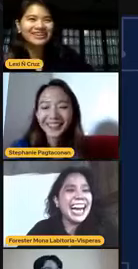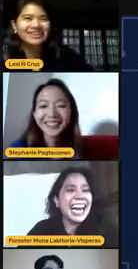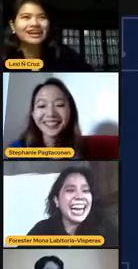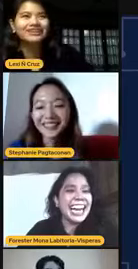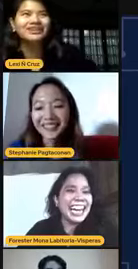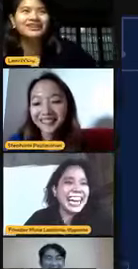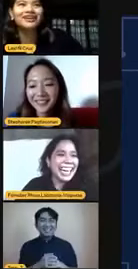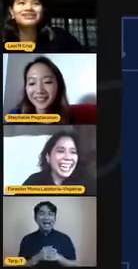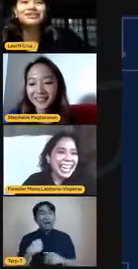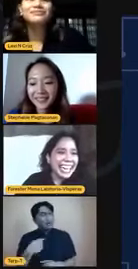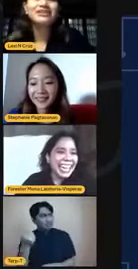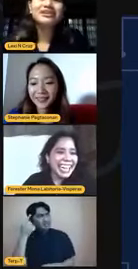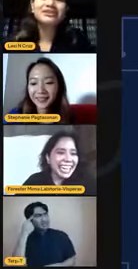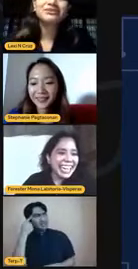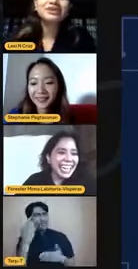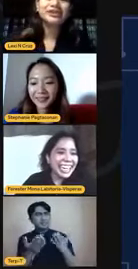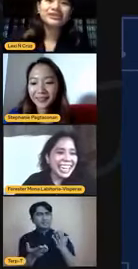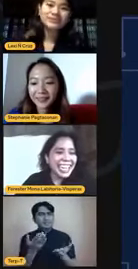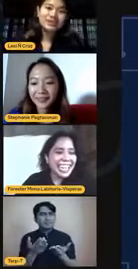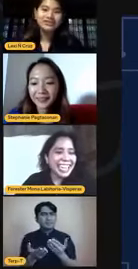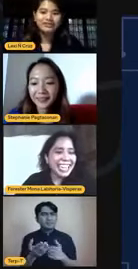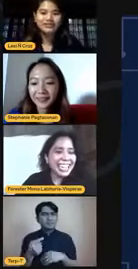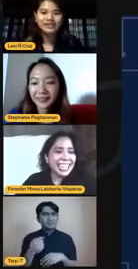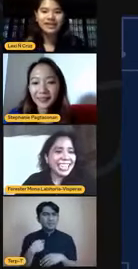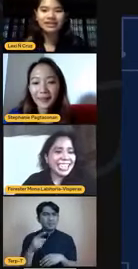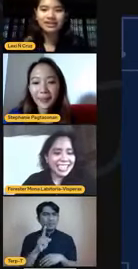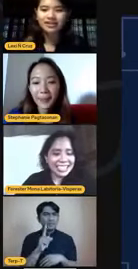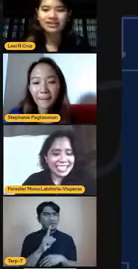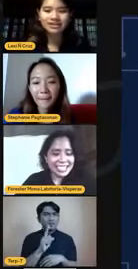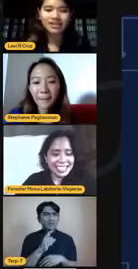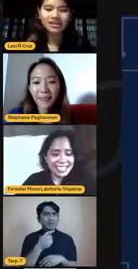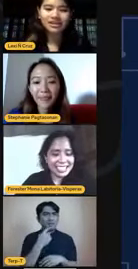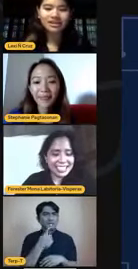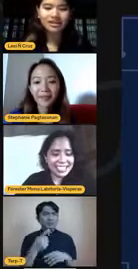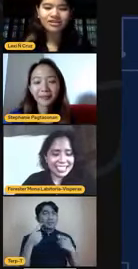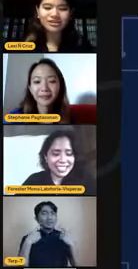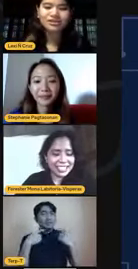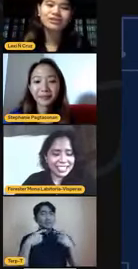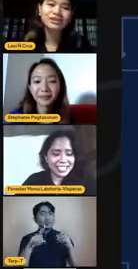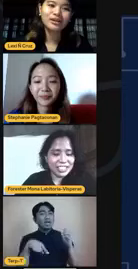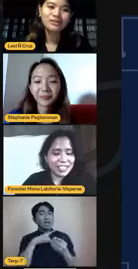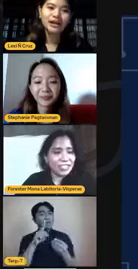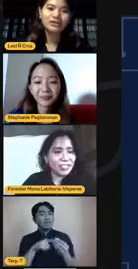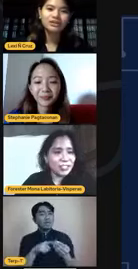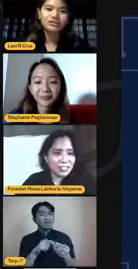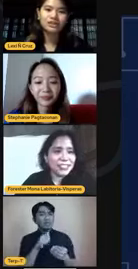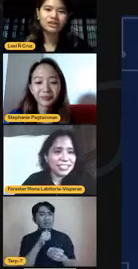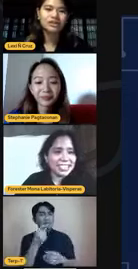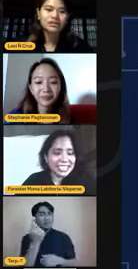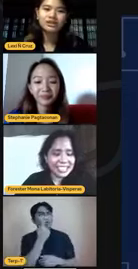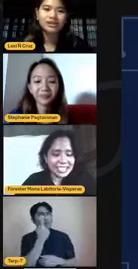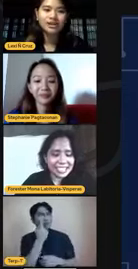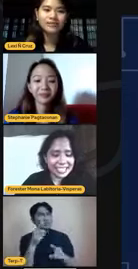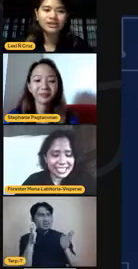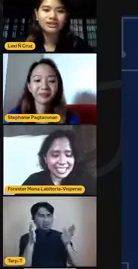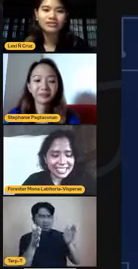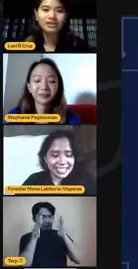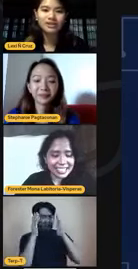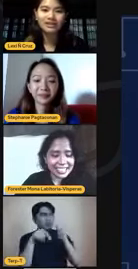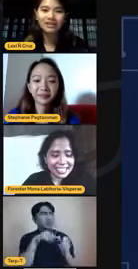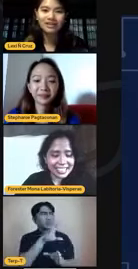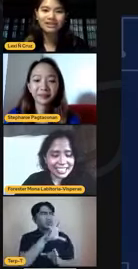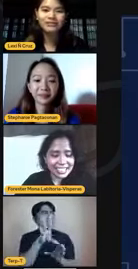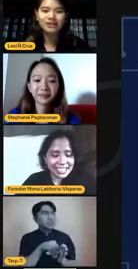I think that similar to what our speakers have said, it's not solely about including them